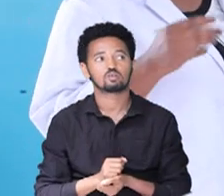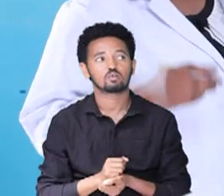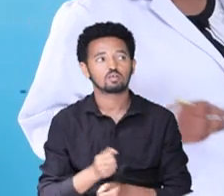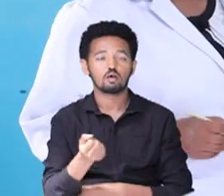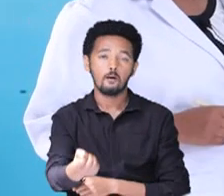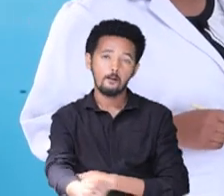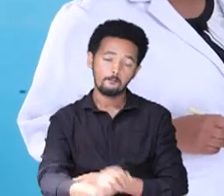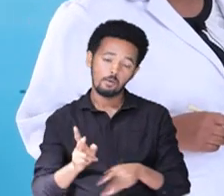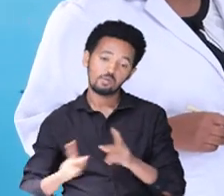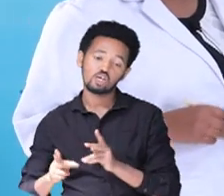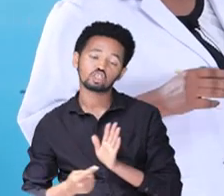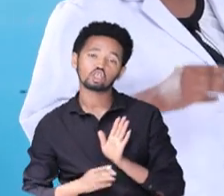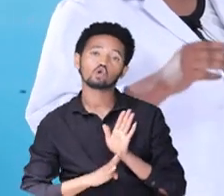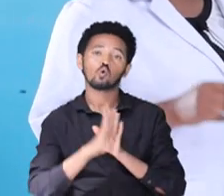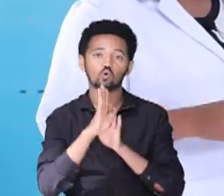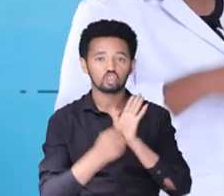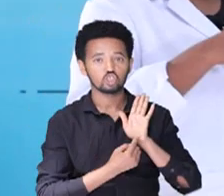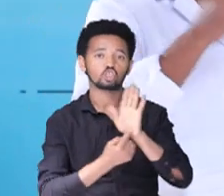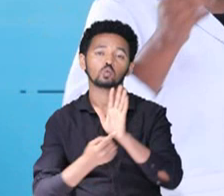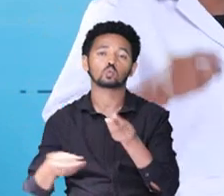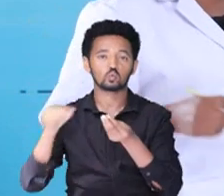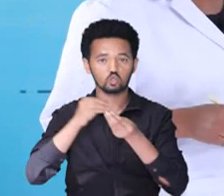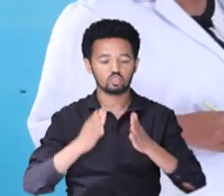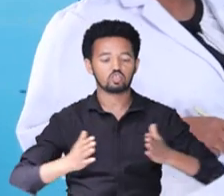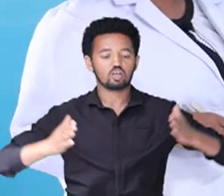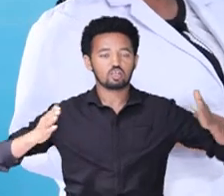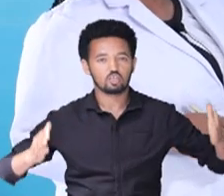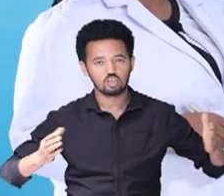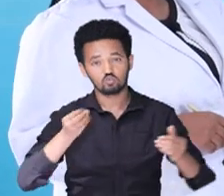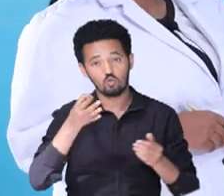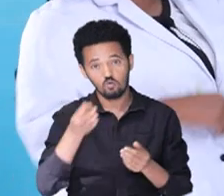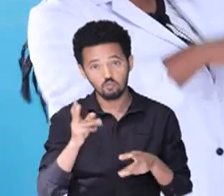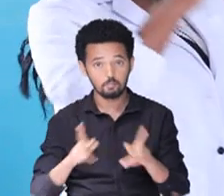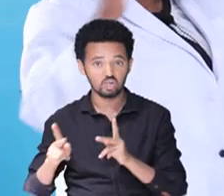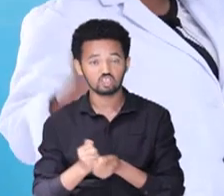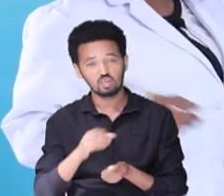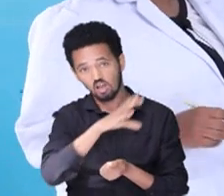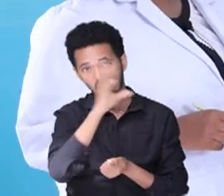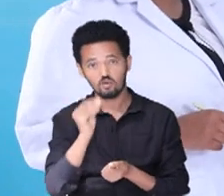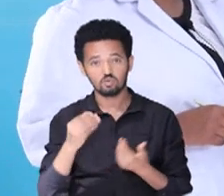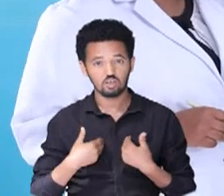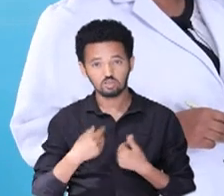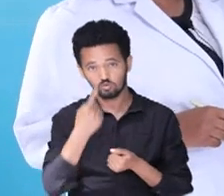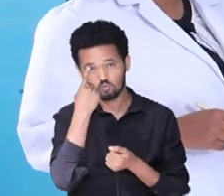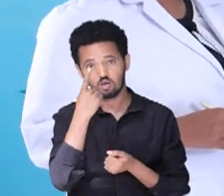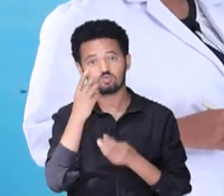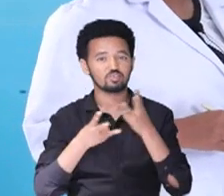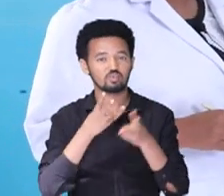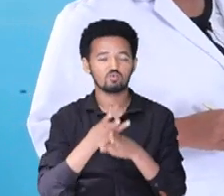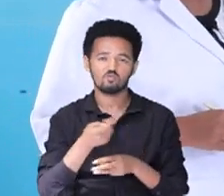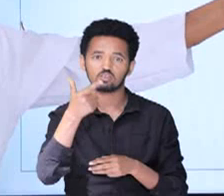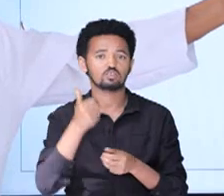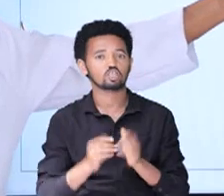Population growth shows increasing the size of population. Africa has one of the world's